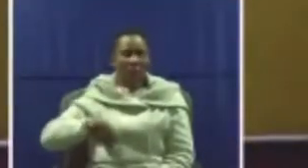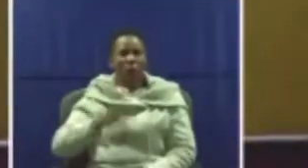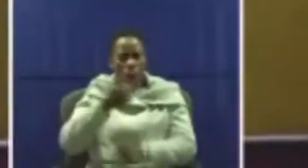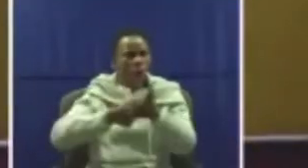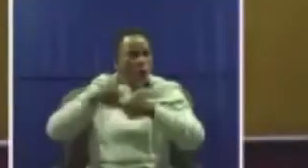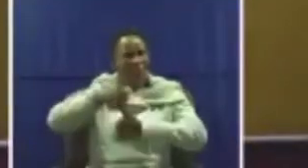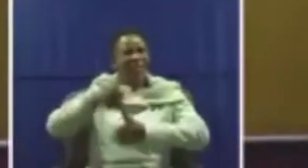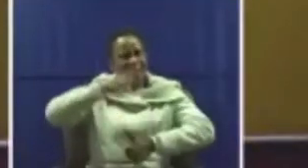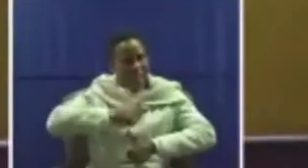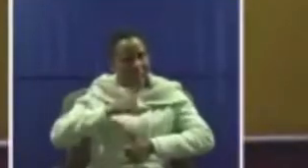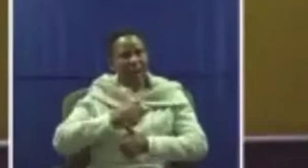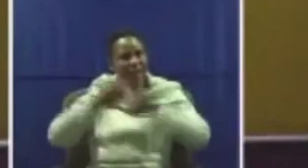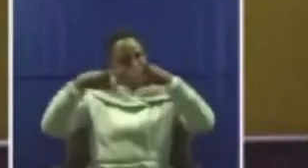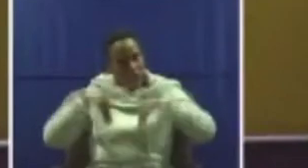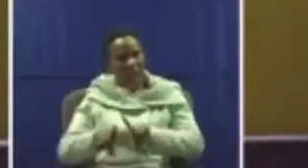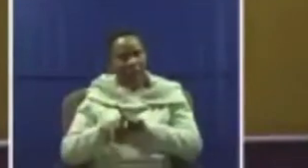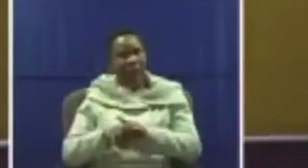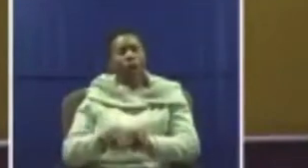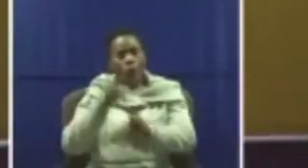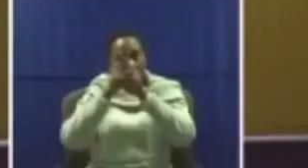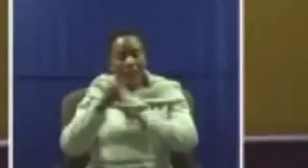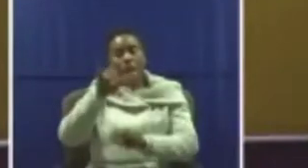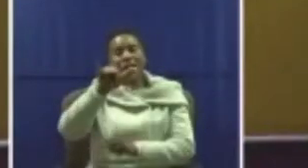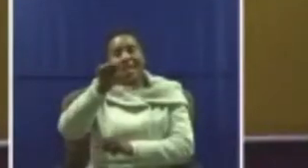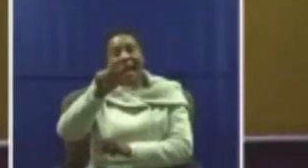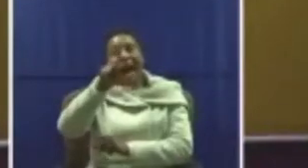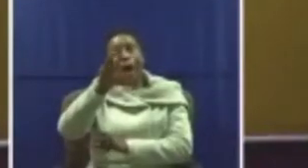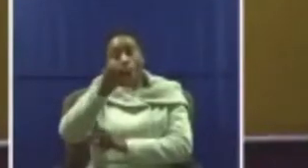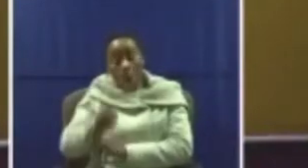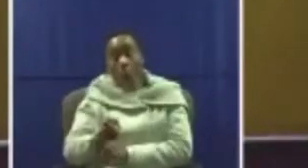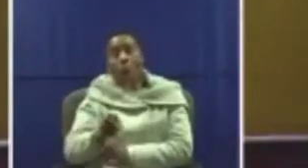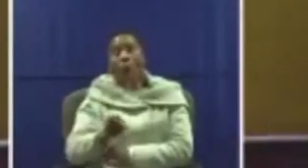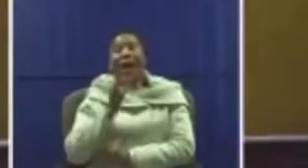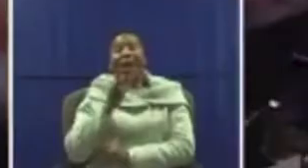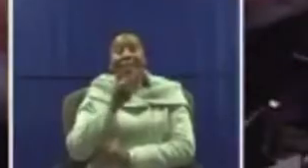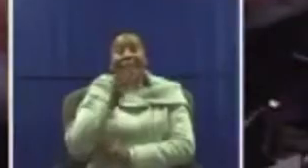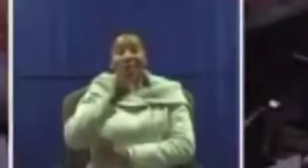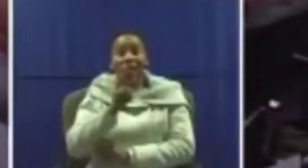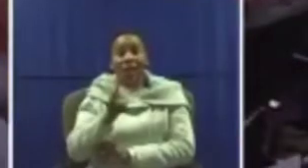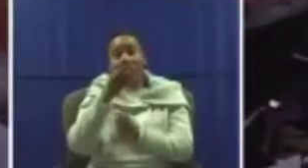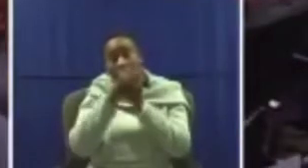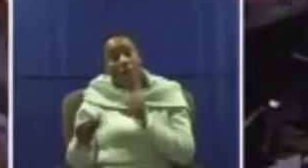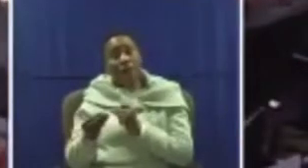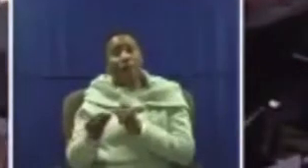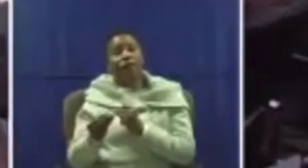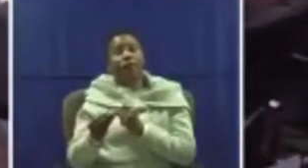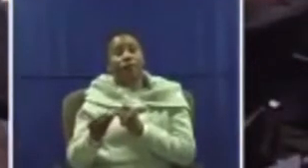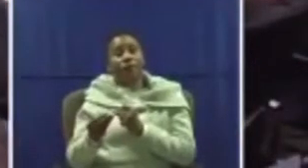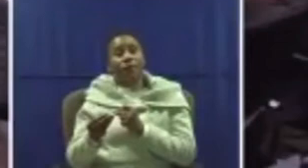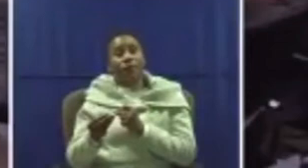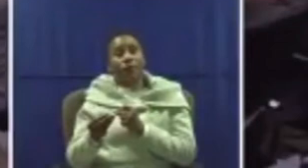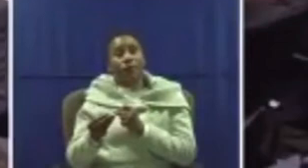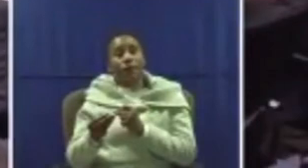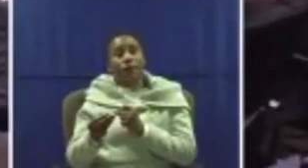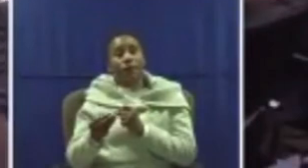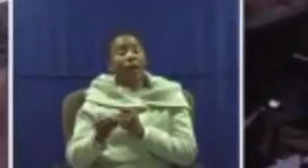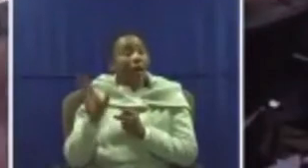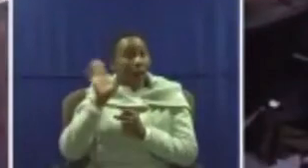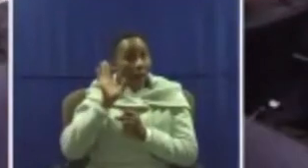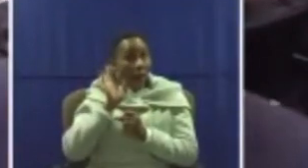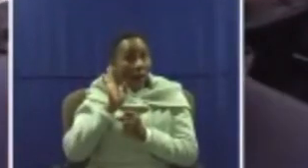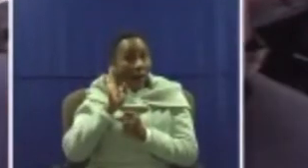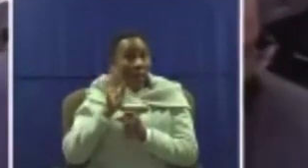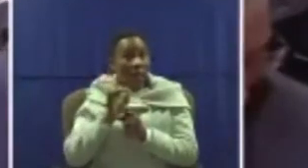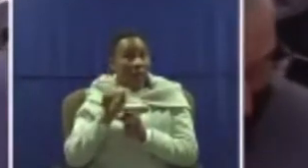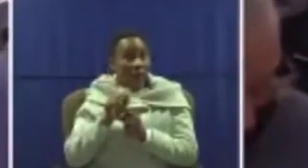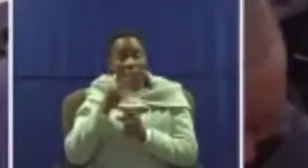chair. Honorable Yako, I repeat, you leave. Yes? You're not going to leave. I'm